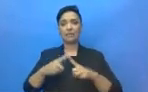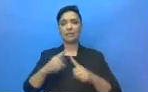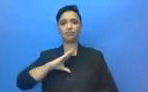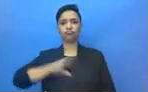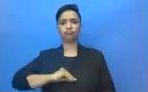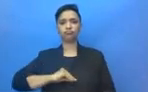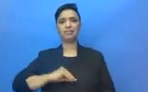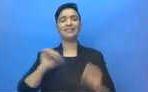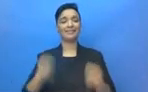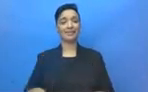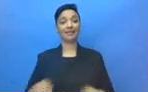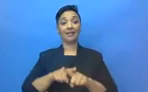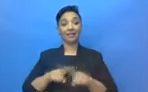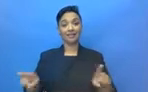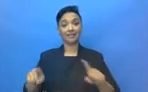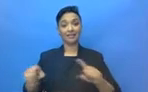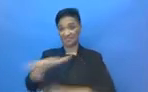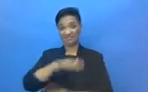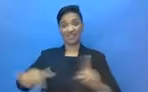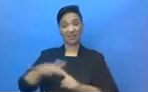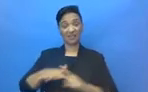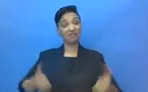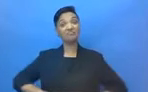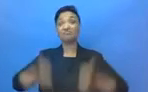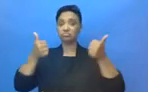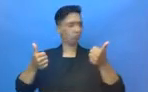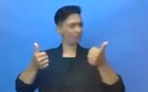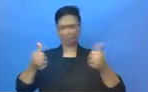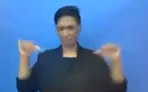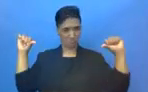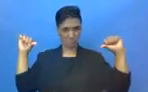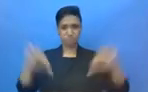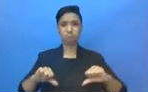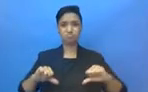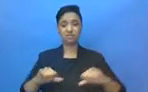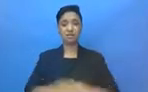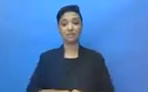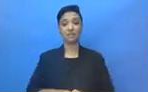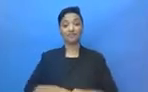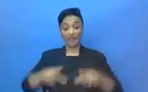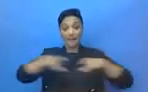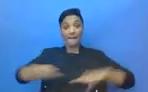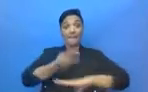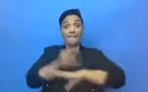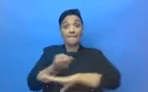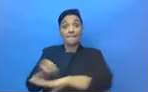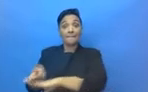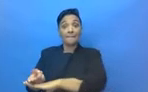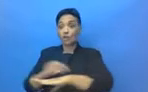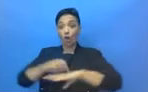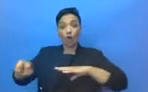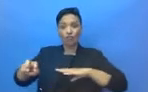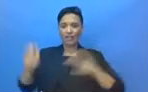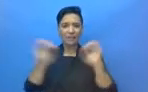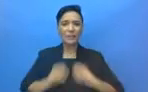an environment that children should be facing living in. They never leave their beds except to be washed. But as you can see, this is a